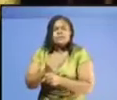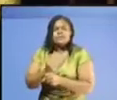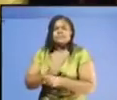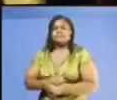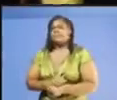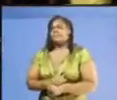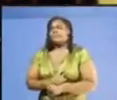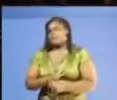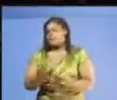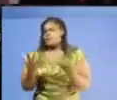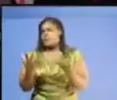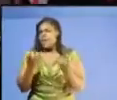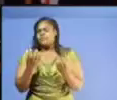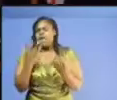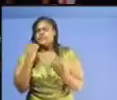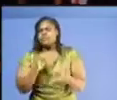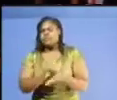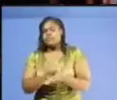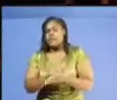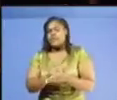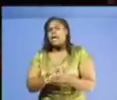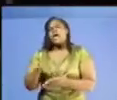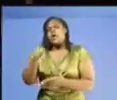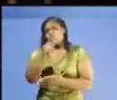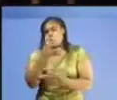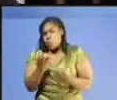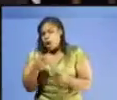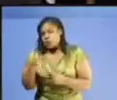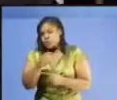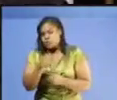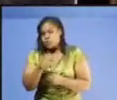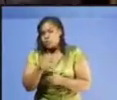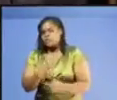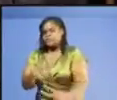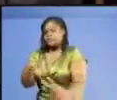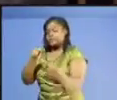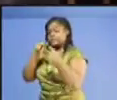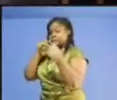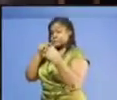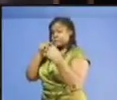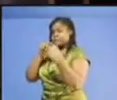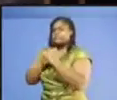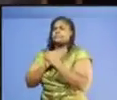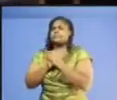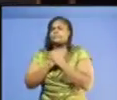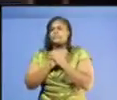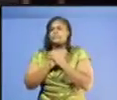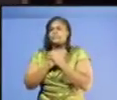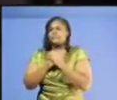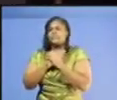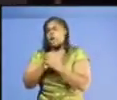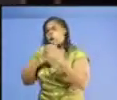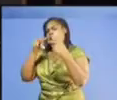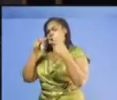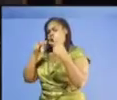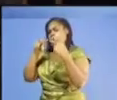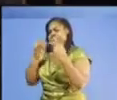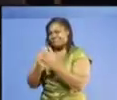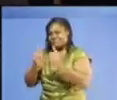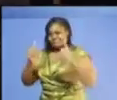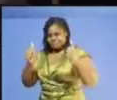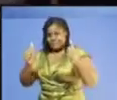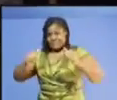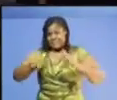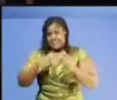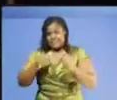Now I have to get you in there. I want you to look at the person you are social distancing from